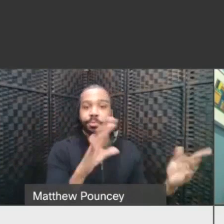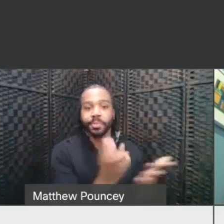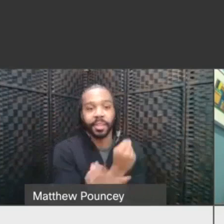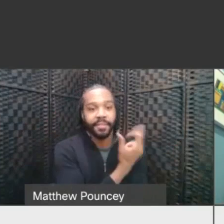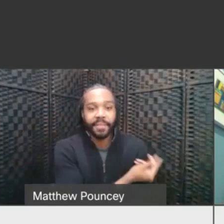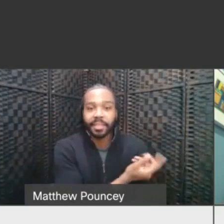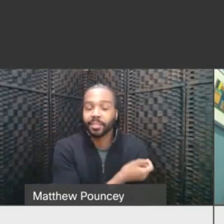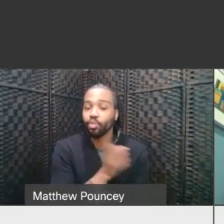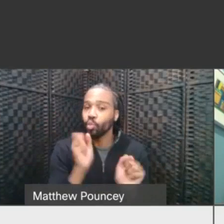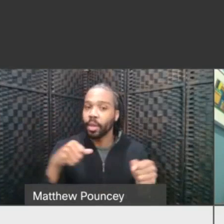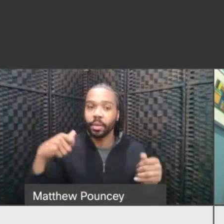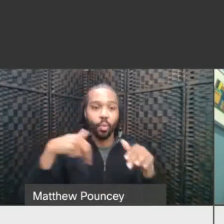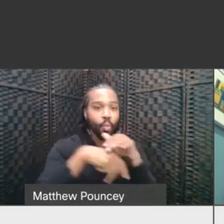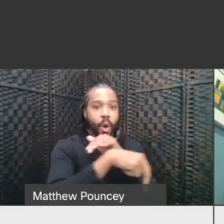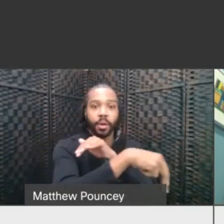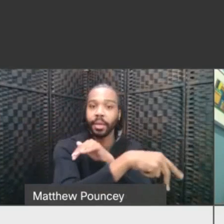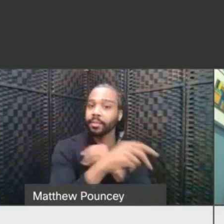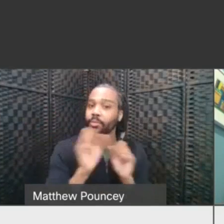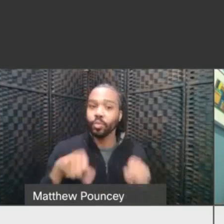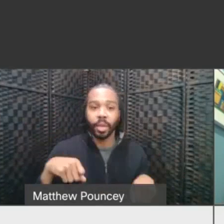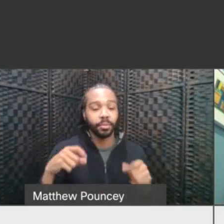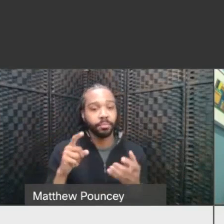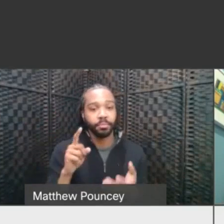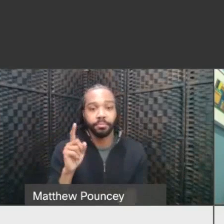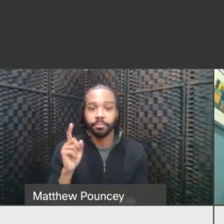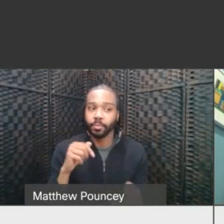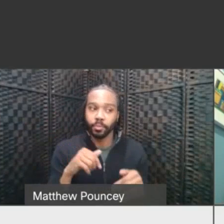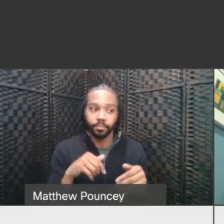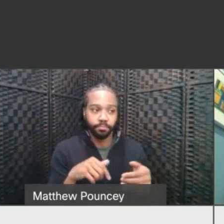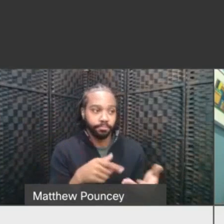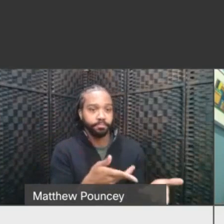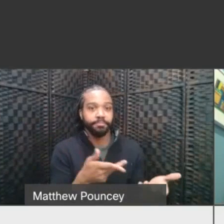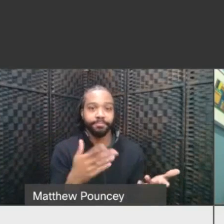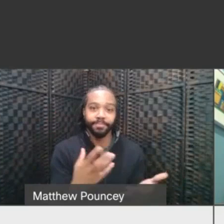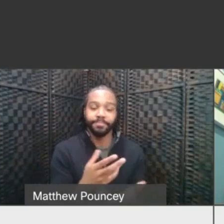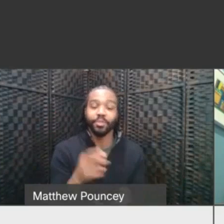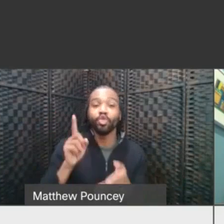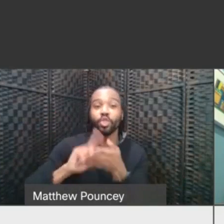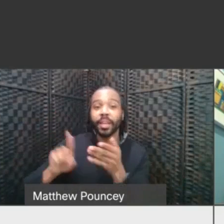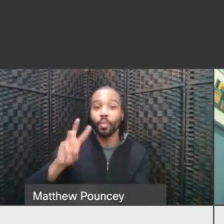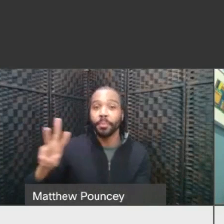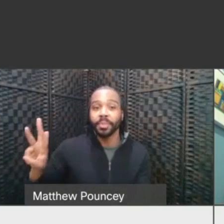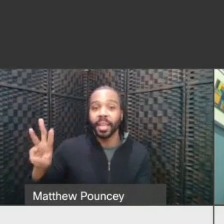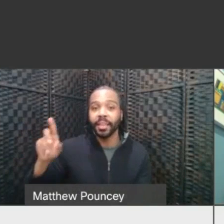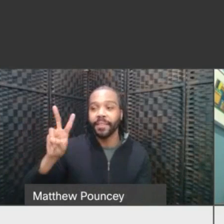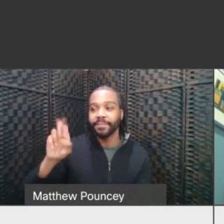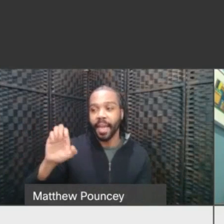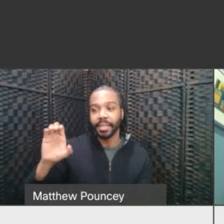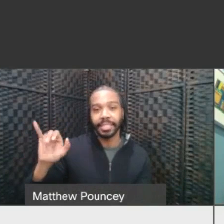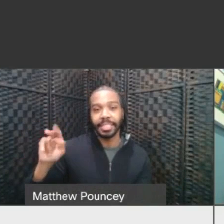those places. You go under vaccine to get vaccinated. And there's a list each